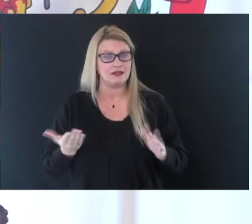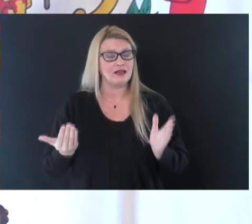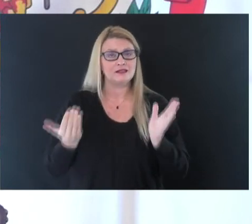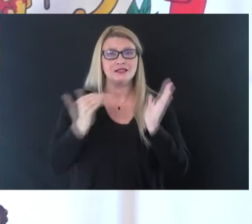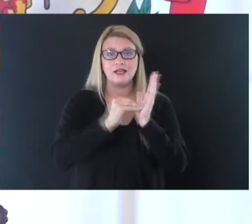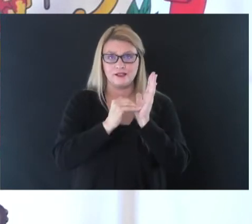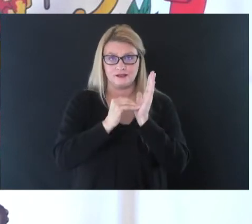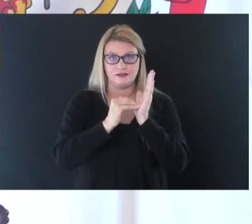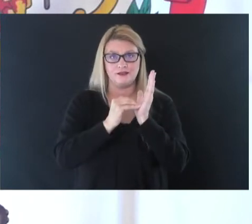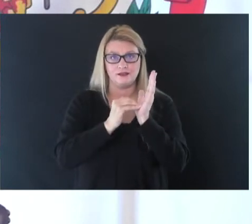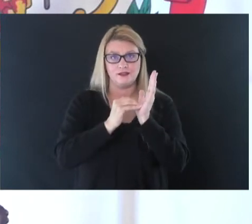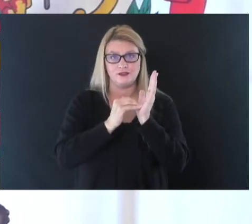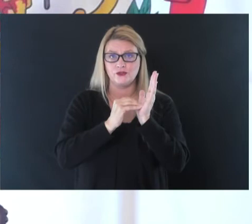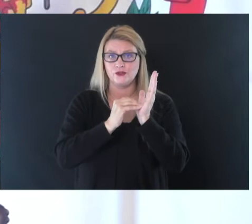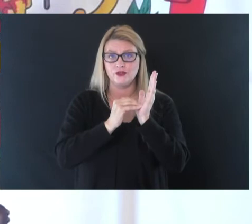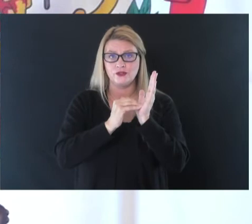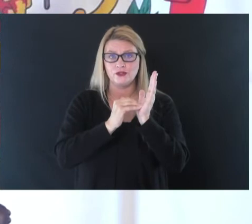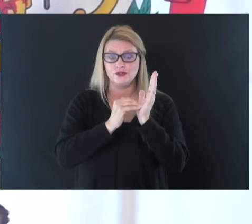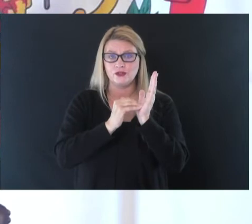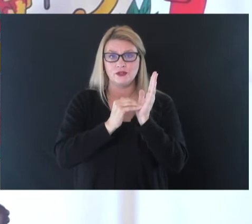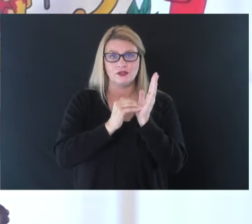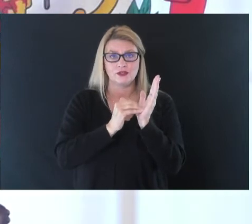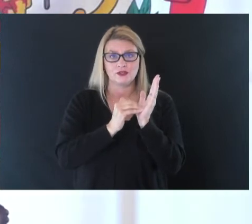Again, the numbers